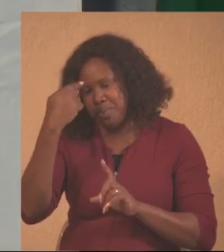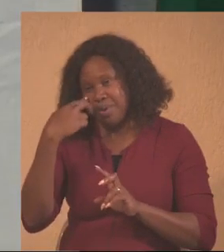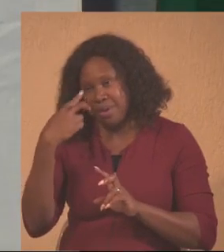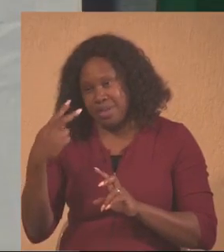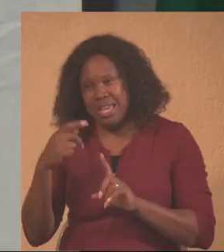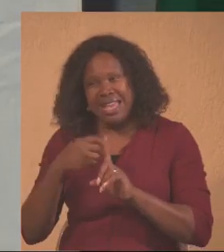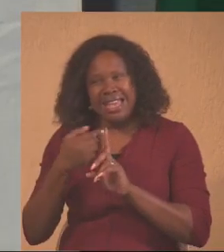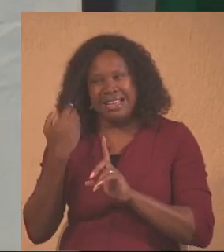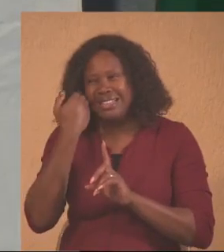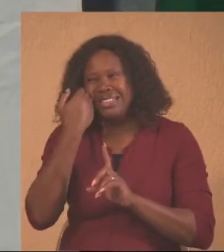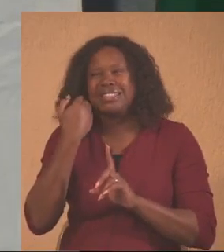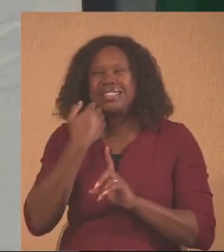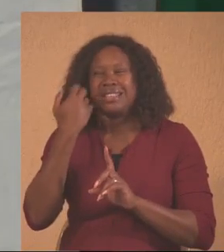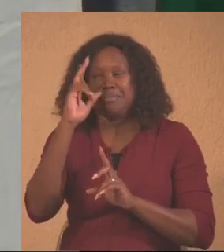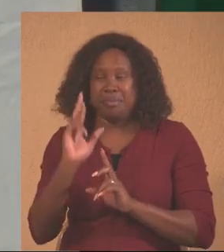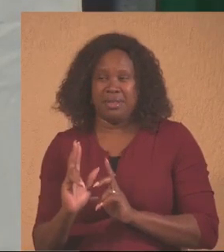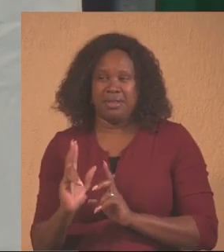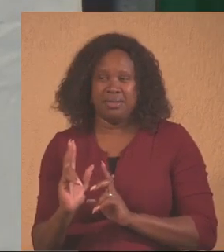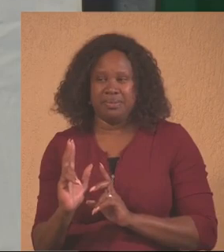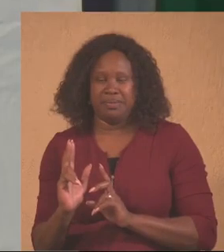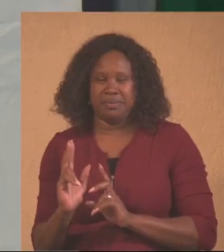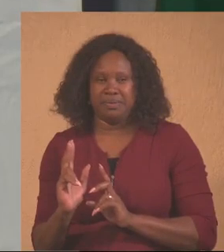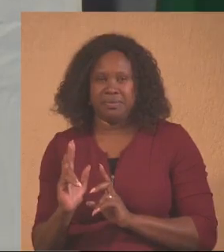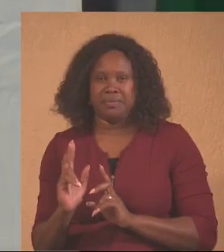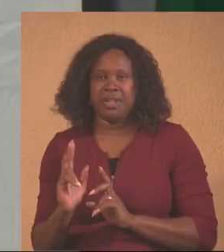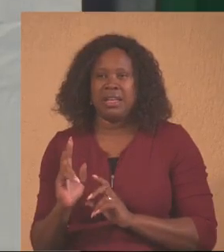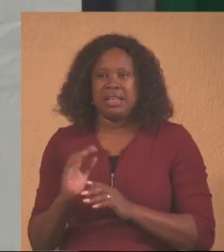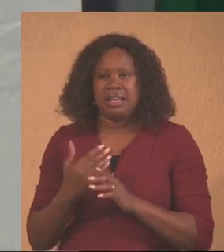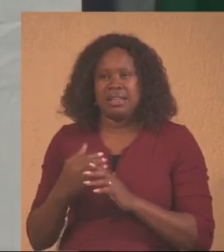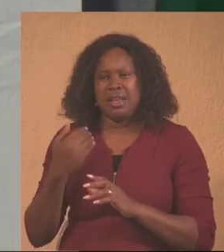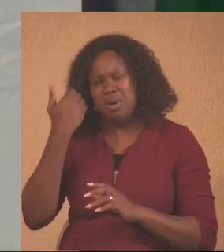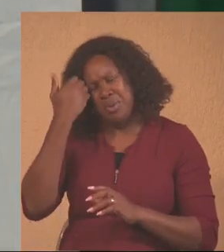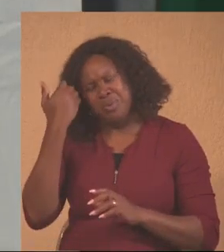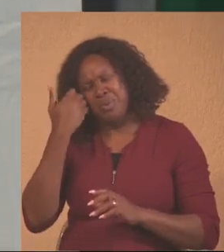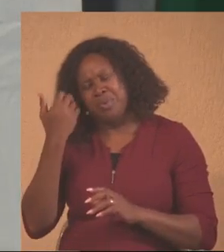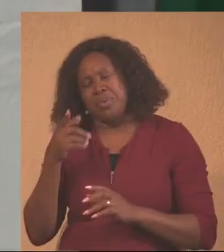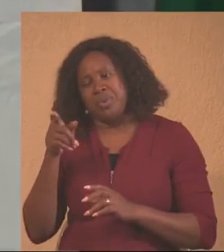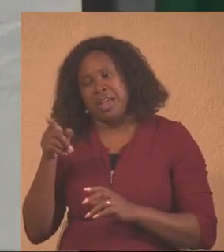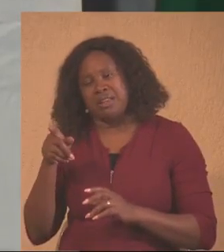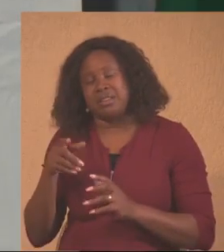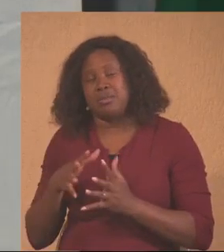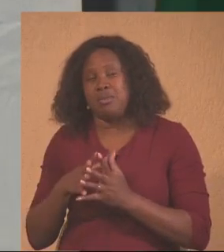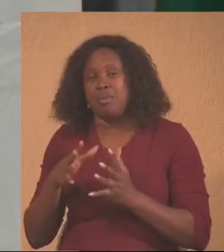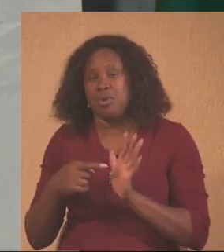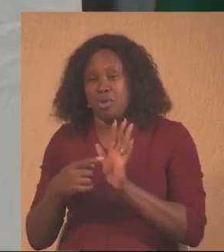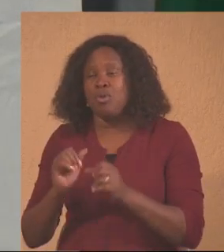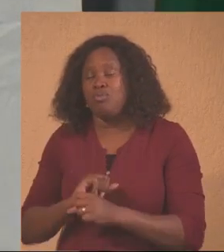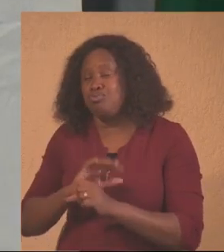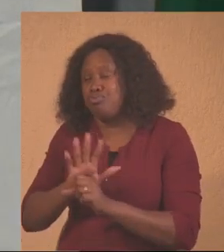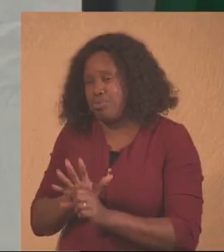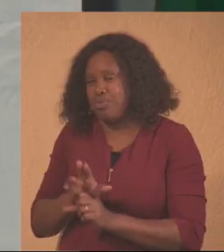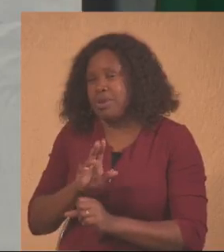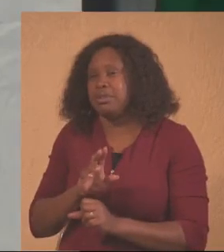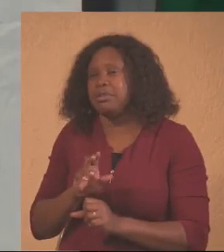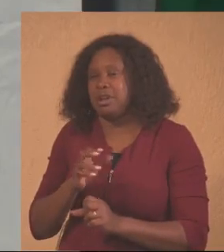the temperature of the traveler, because fever is one of the cardinal signs of COVID-19, apart